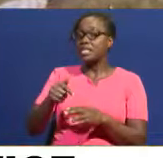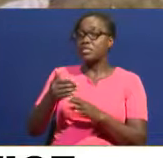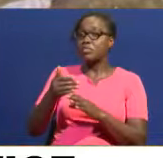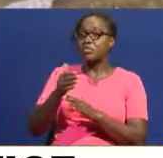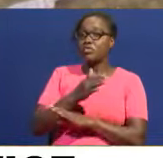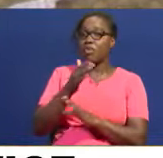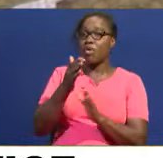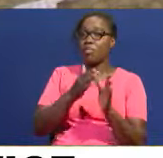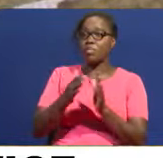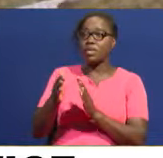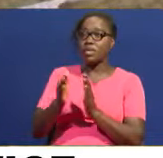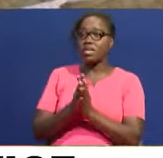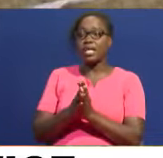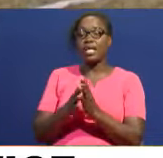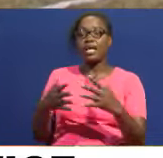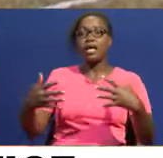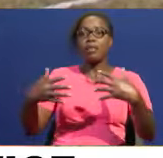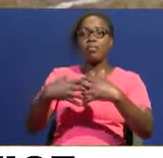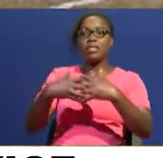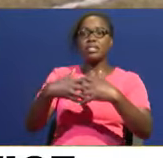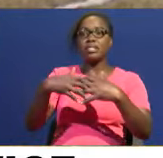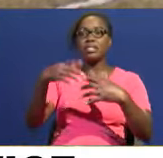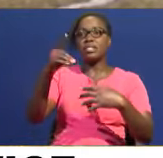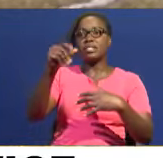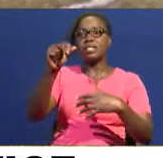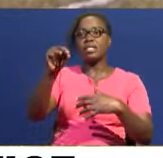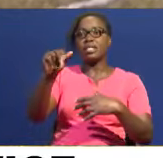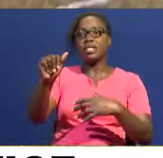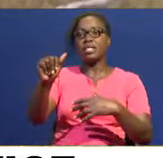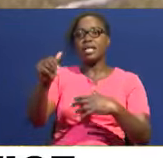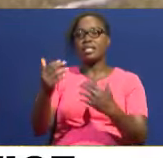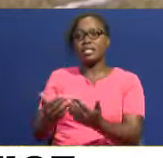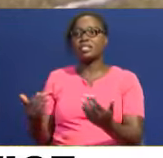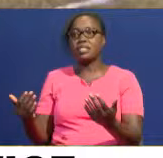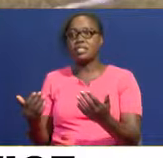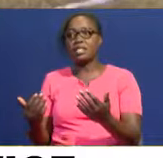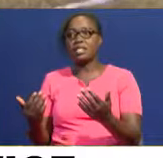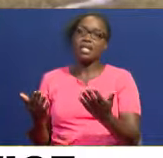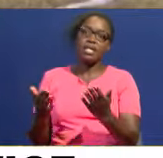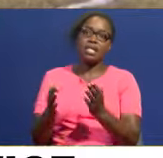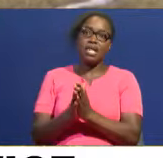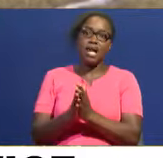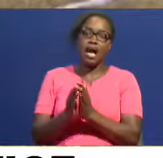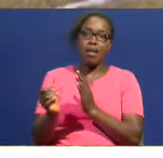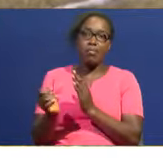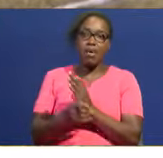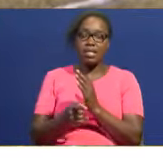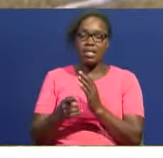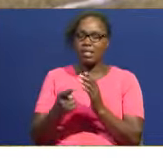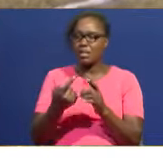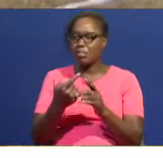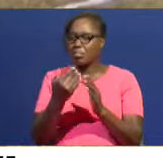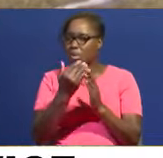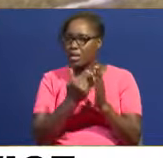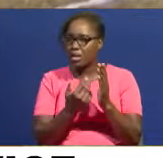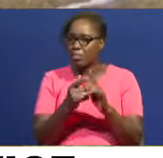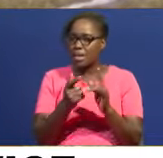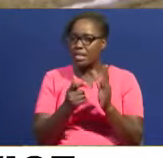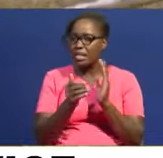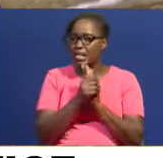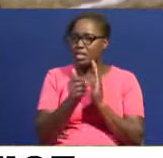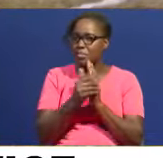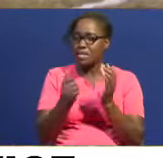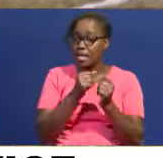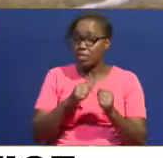the matching of DNA for parents and the children was supposed to take a month, but then again, the government was able to introduce experts that were